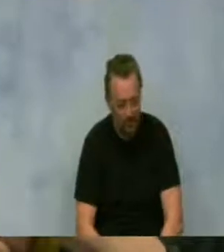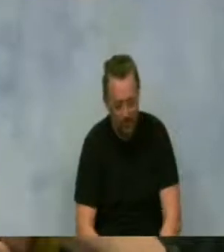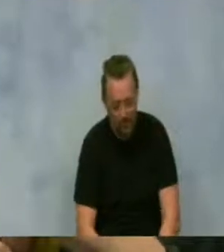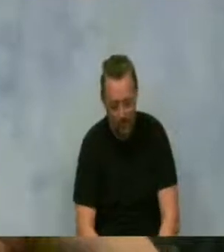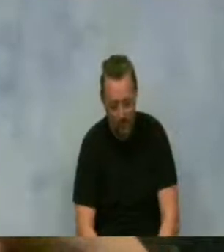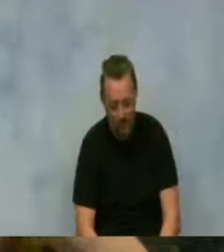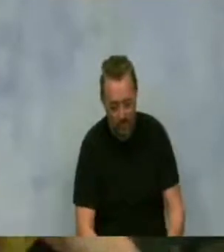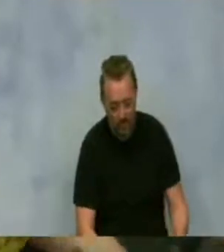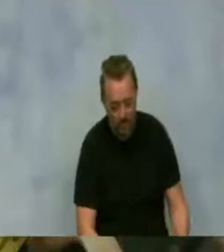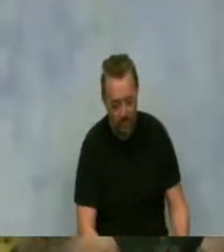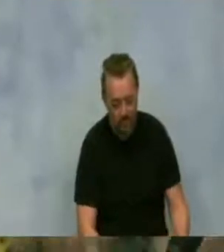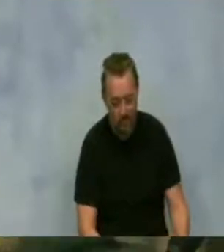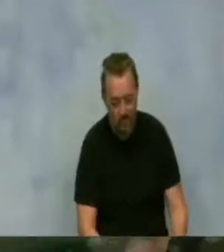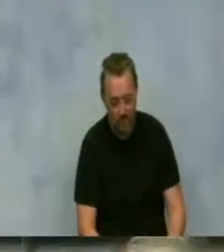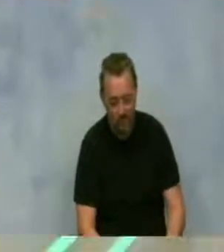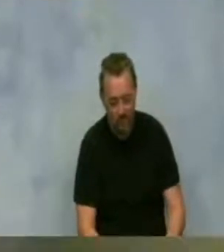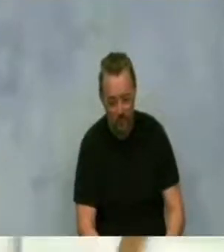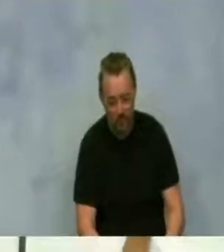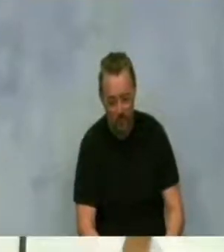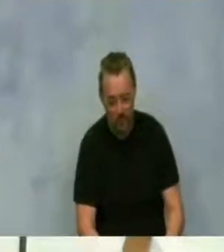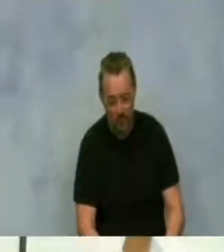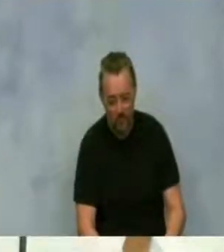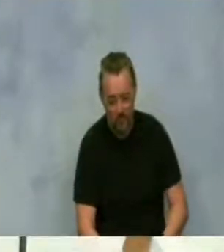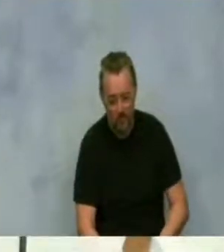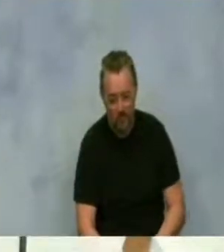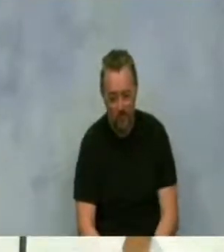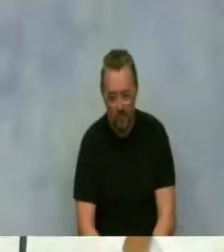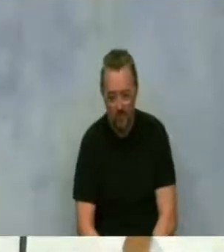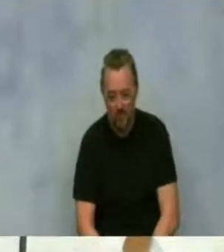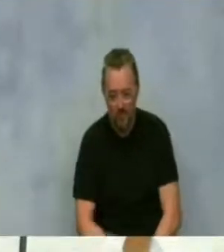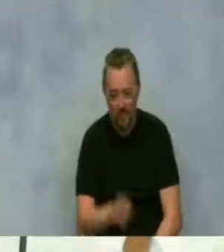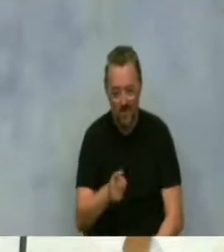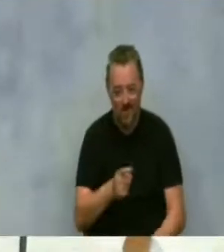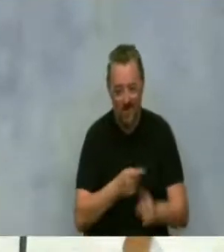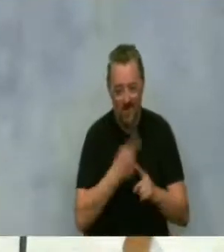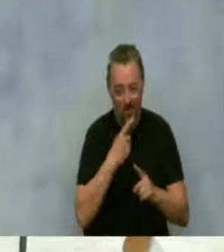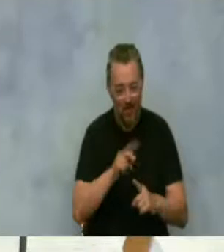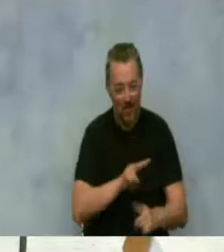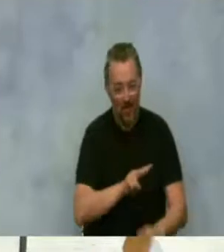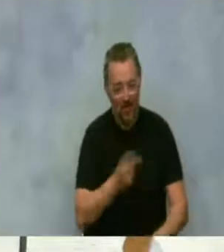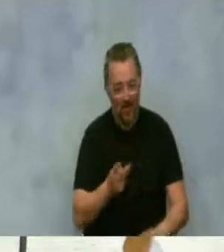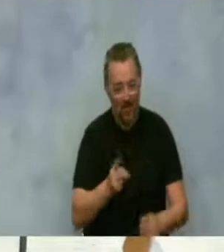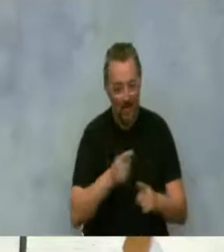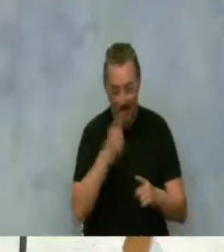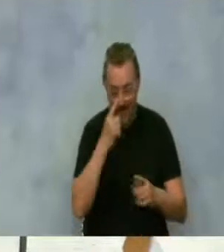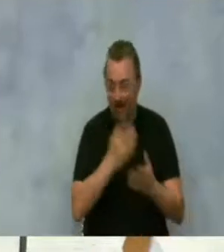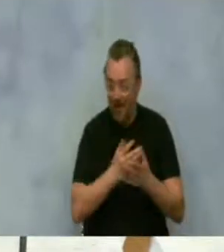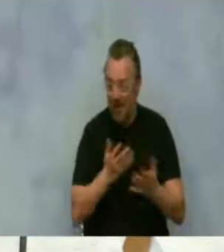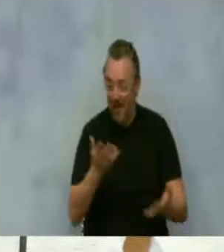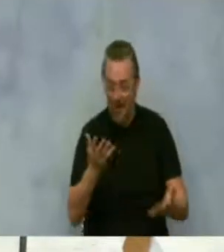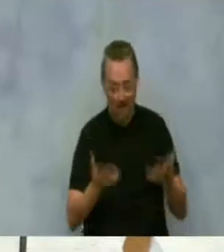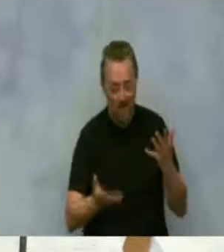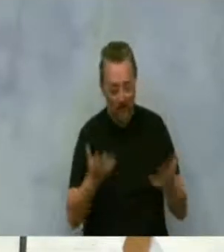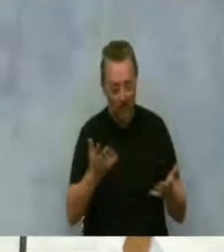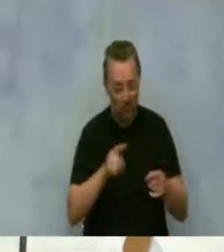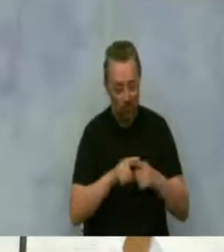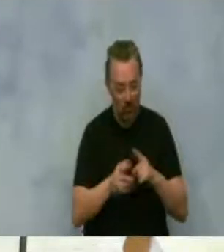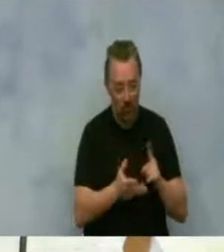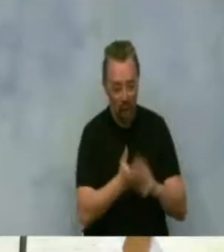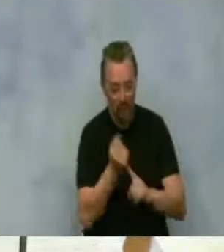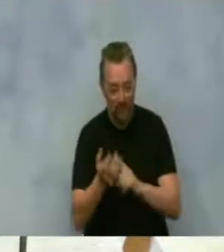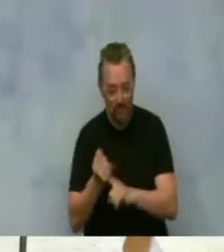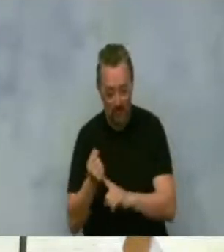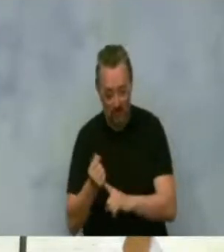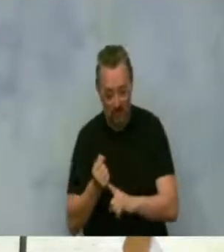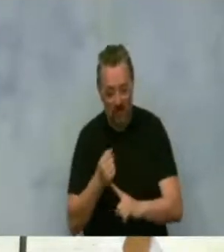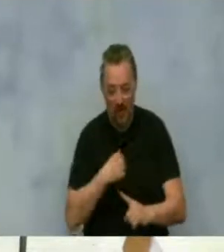Thanks very much, Councillor. I think in terms of flipping, you almost answered your own question there. Yeah. I think there's a kind of a balance that we look to achieve in every instance. You know, we